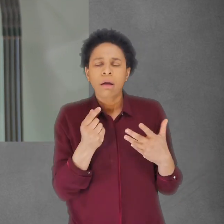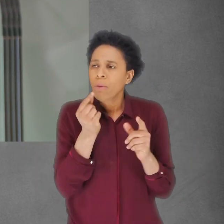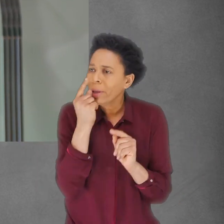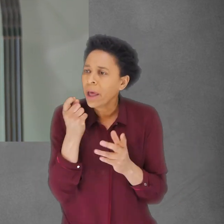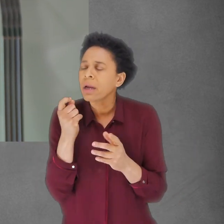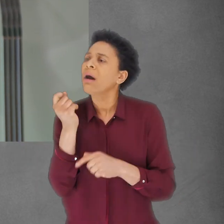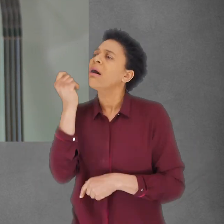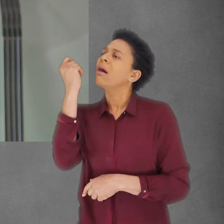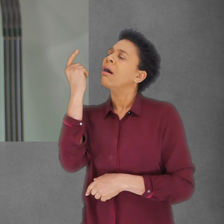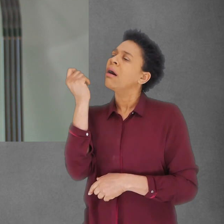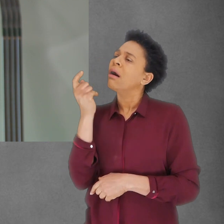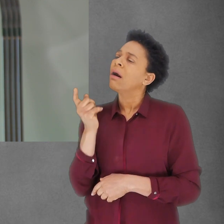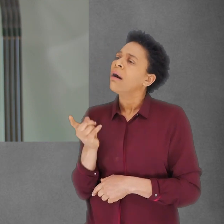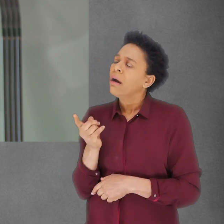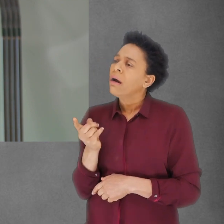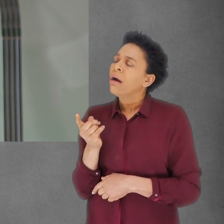able to